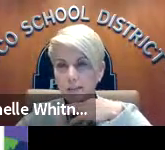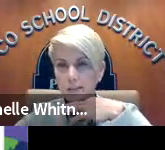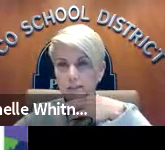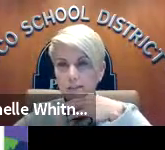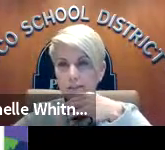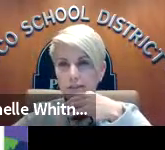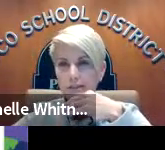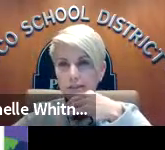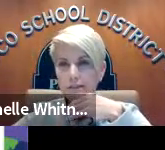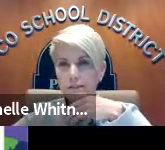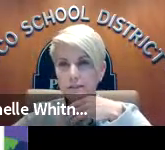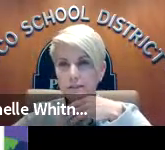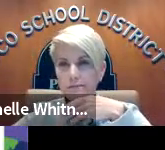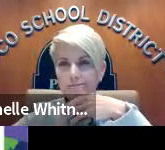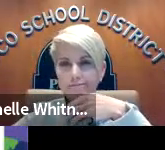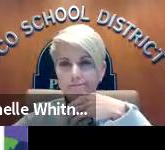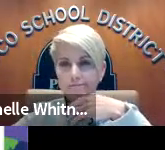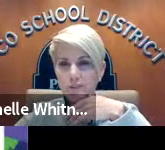model update?